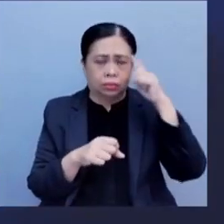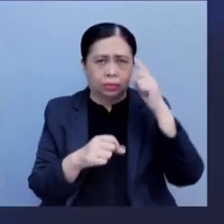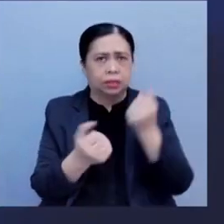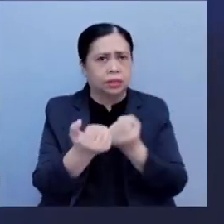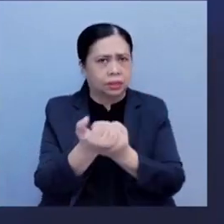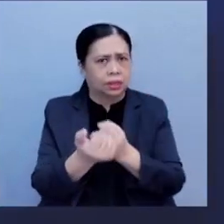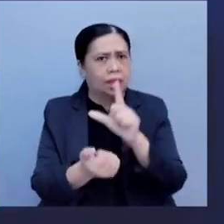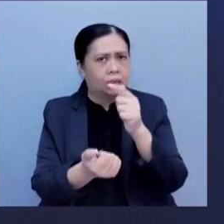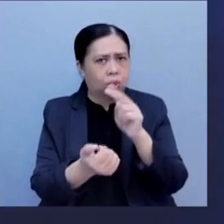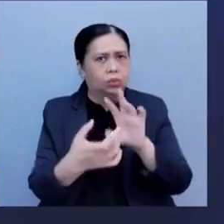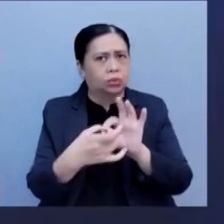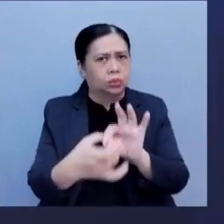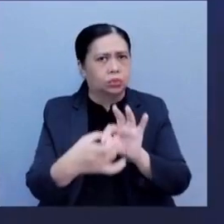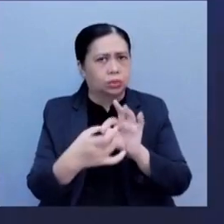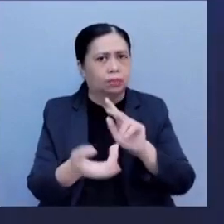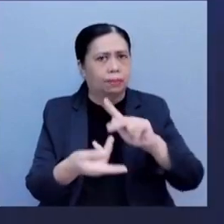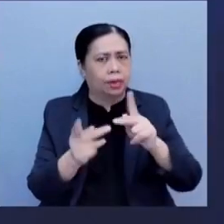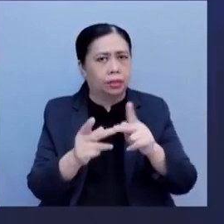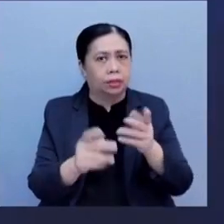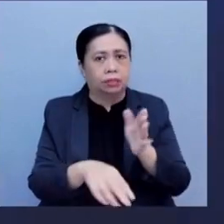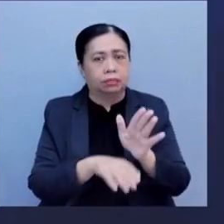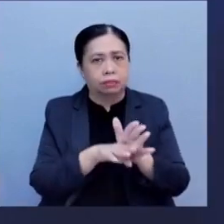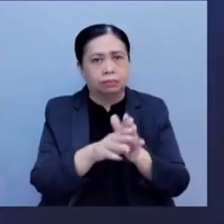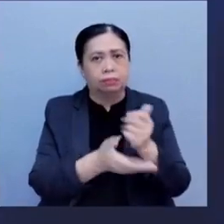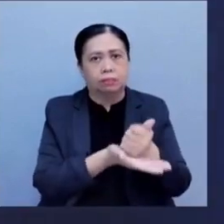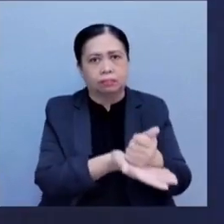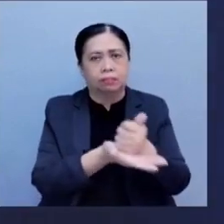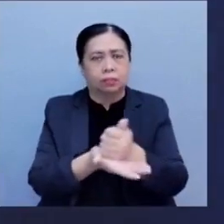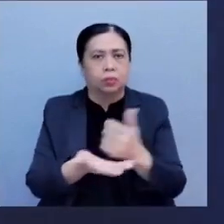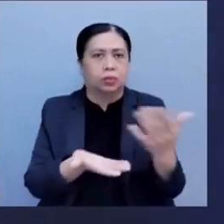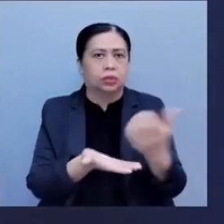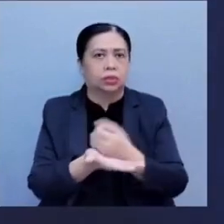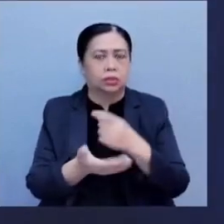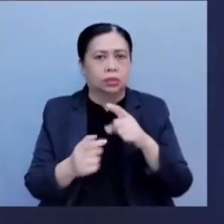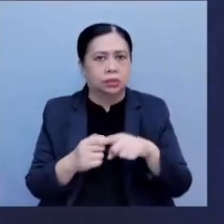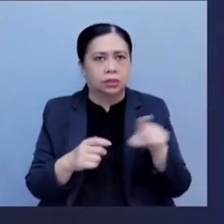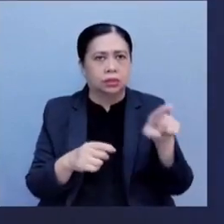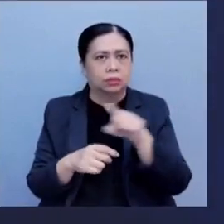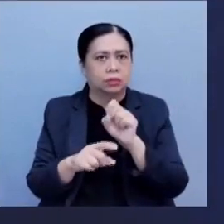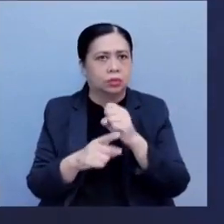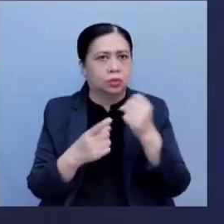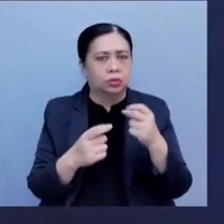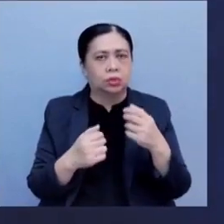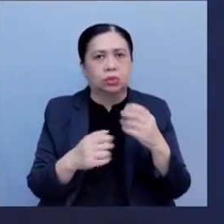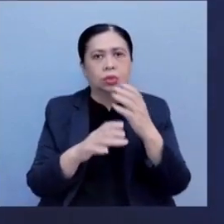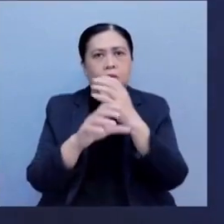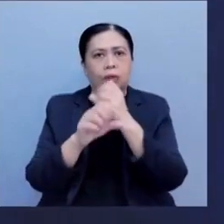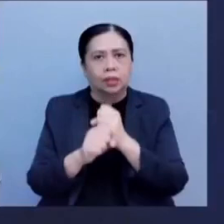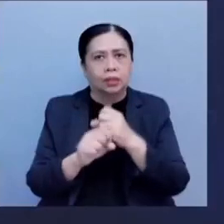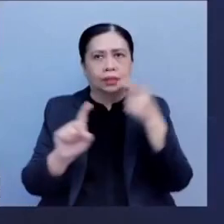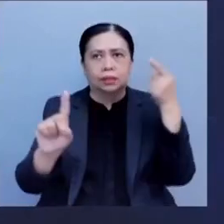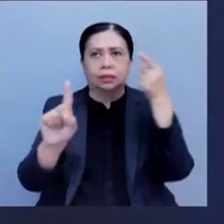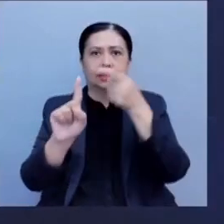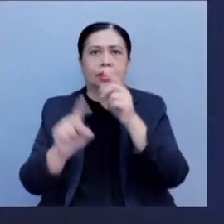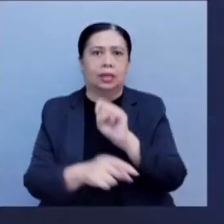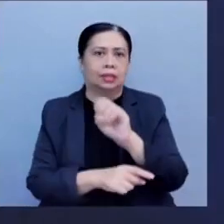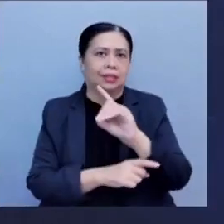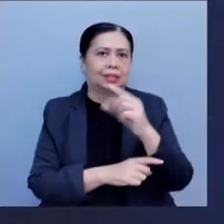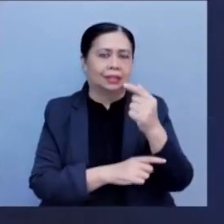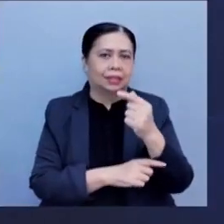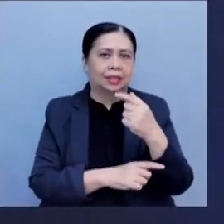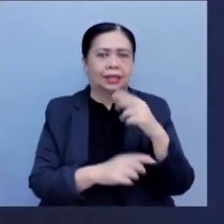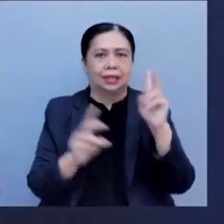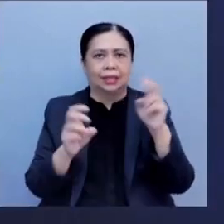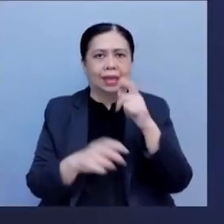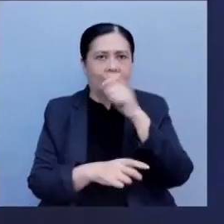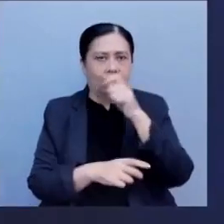leading partner in enhancing their capacity to achieve the administration's Sustainable Development Goals, or the Ambition Natin